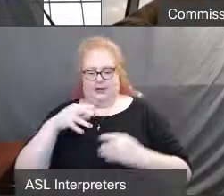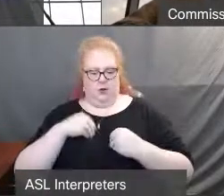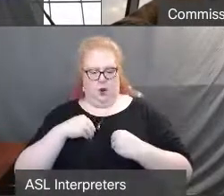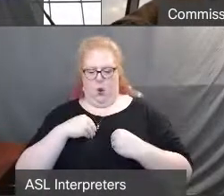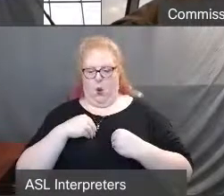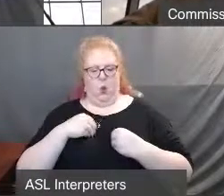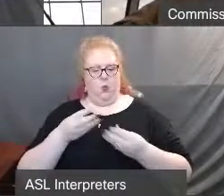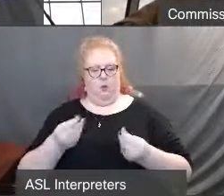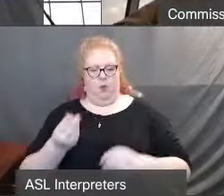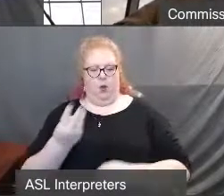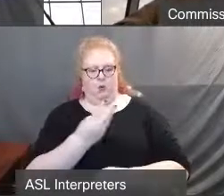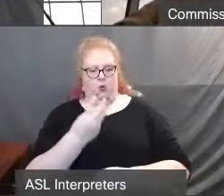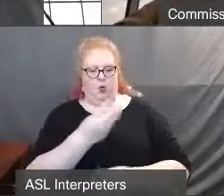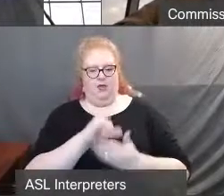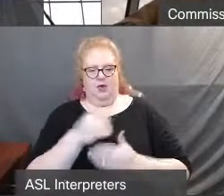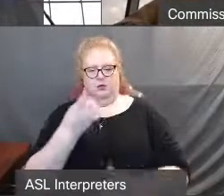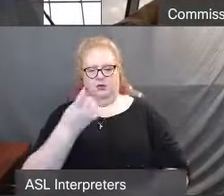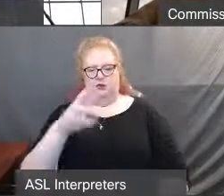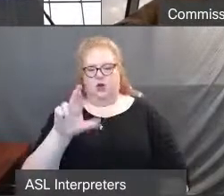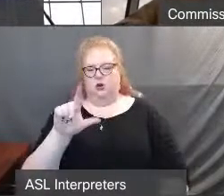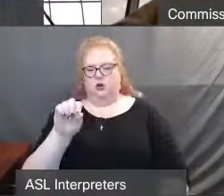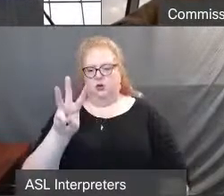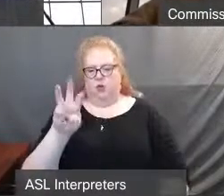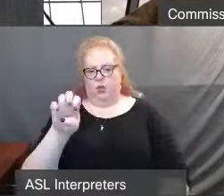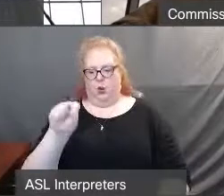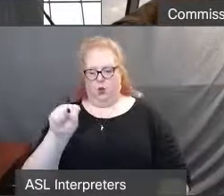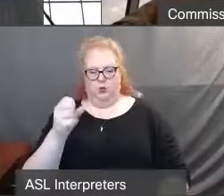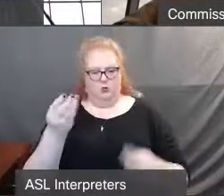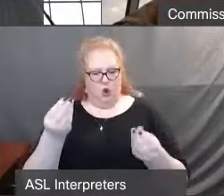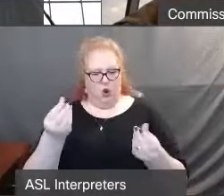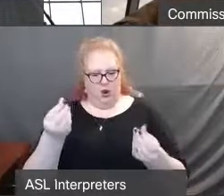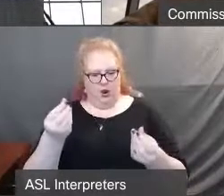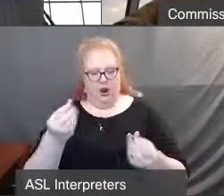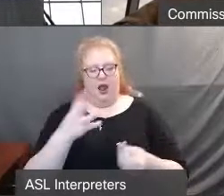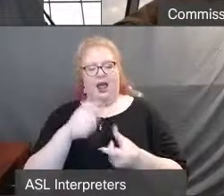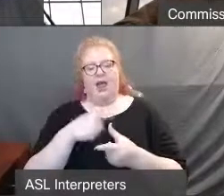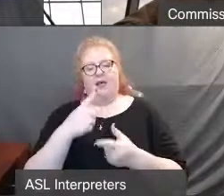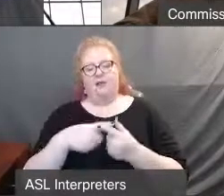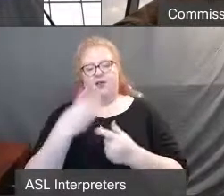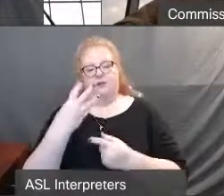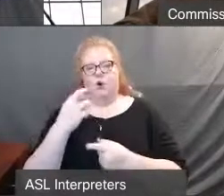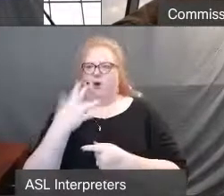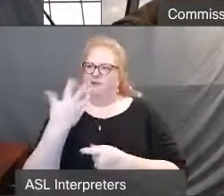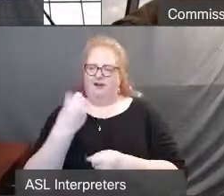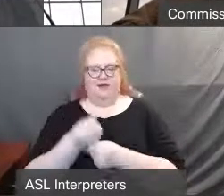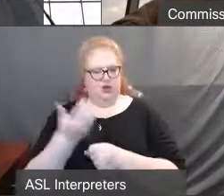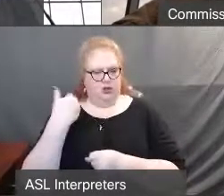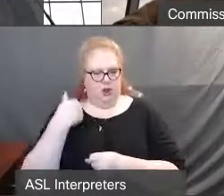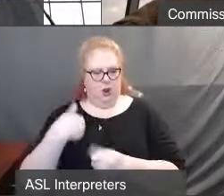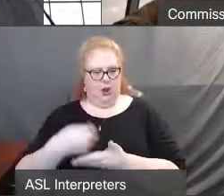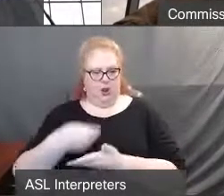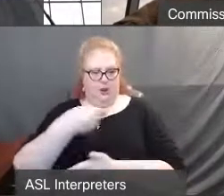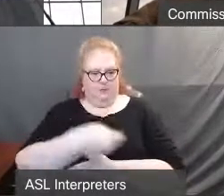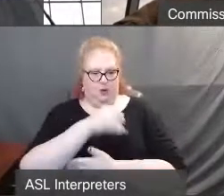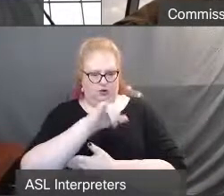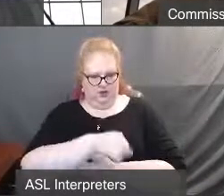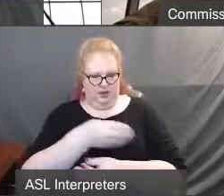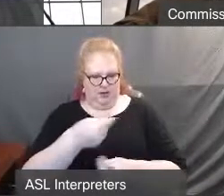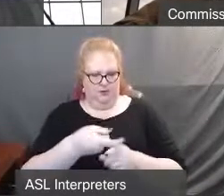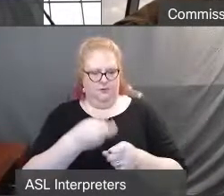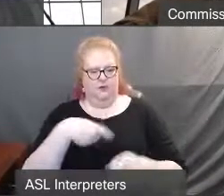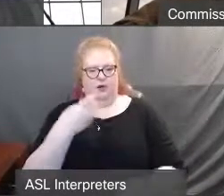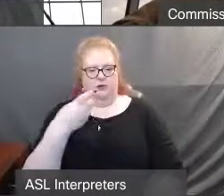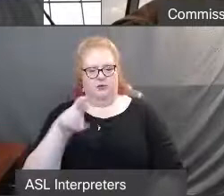the west, which was Dr. Lowe's property. And about 4 or 5 years ago, I purchased that property from Dr.